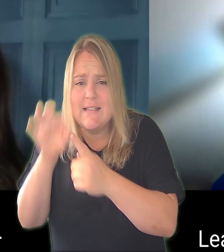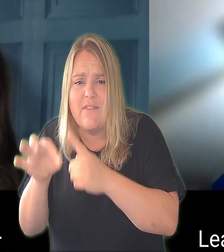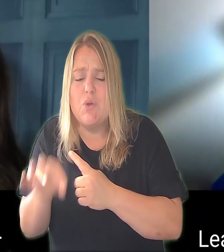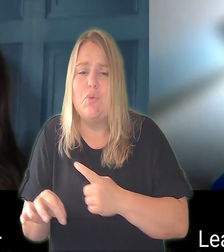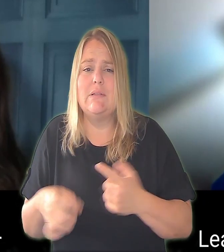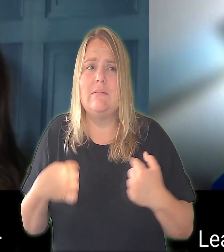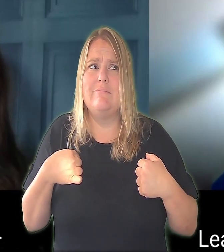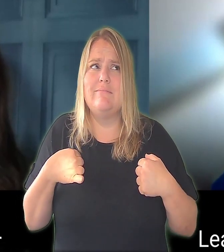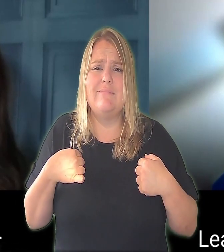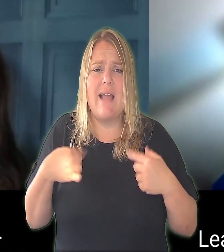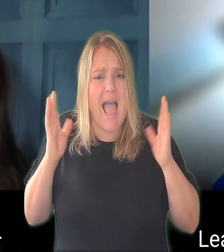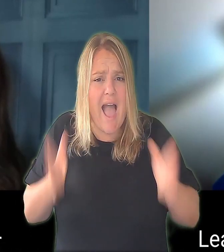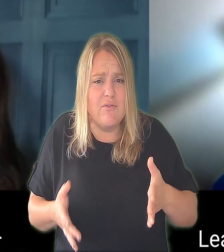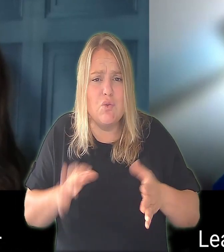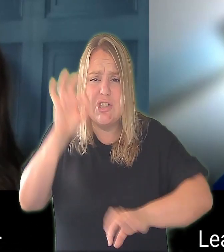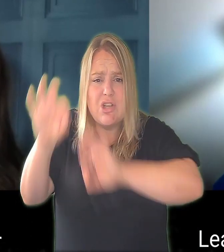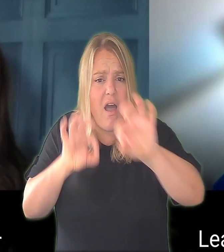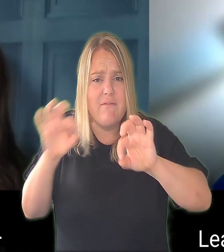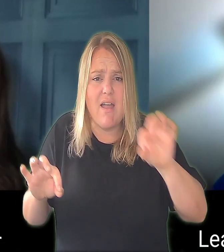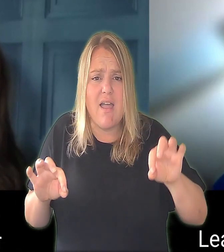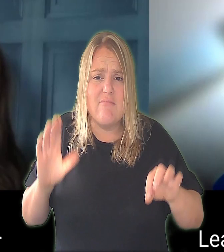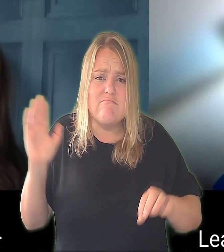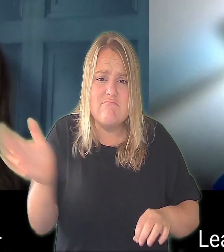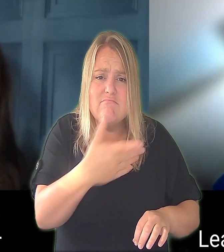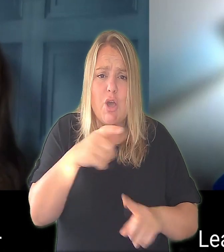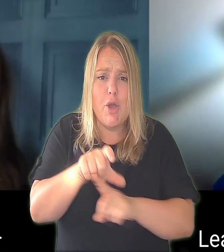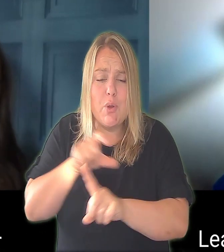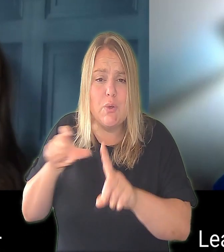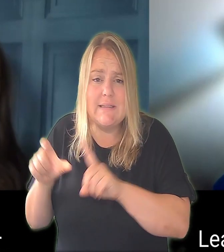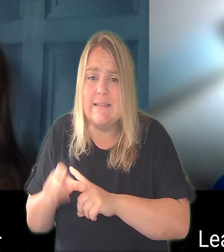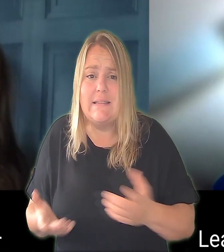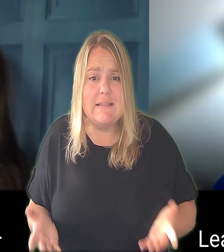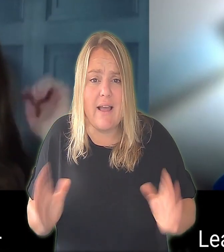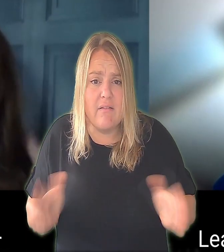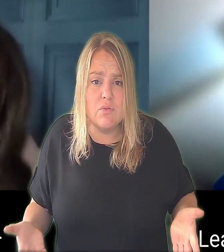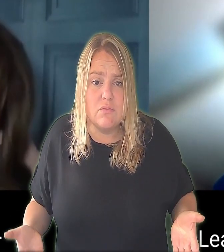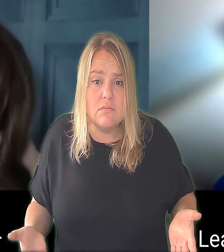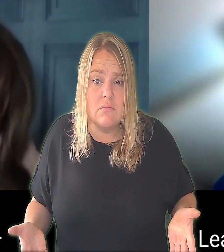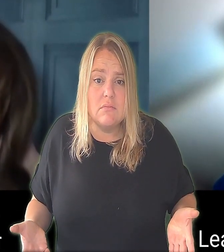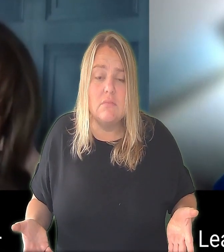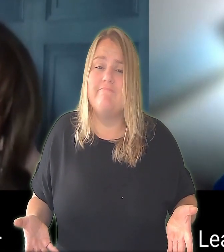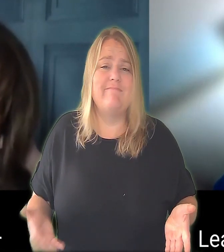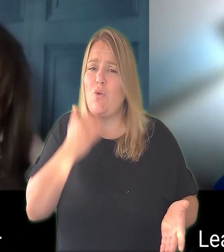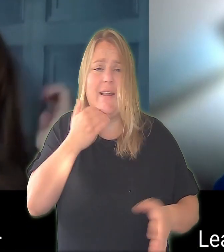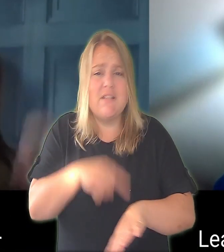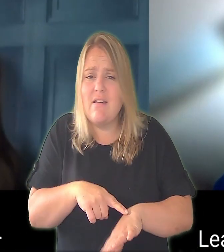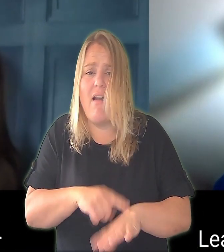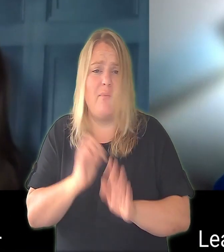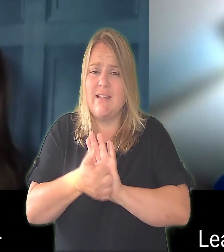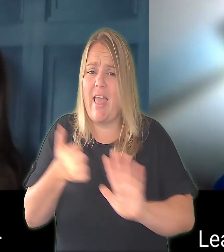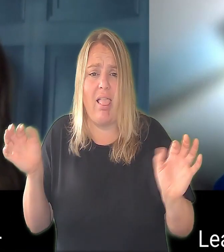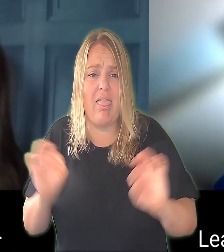monitoring, exit interviews, etc. I'm just trying to arrange a carol service. I don't need to start doing surveys with people in my